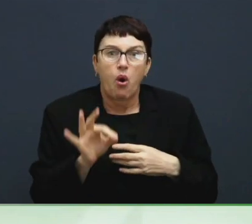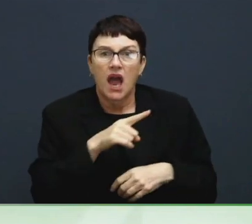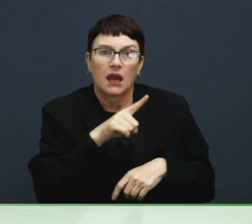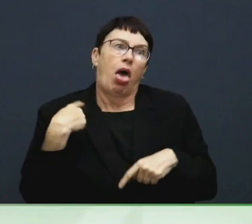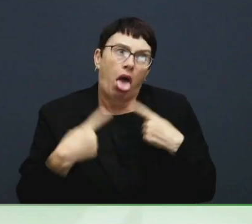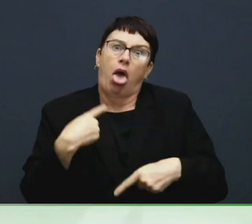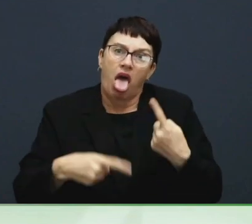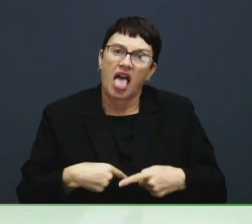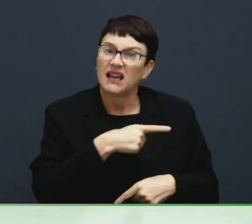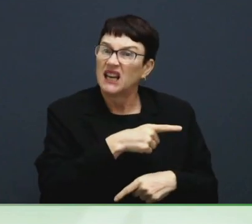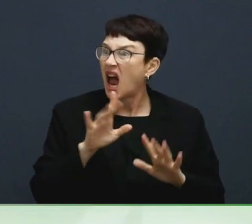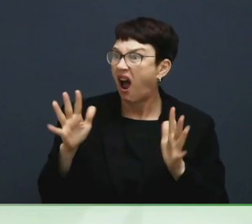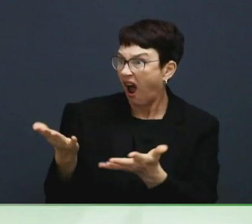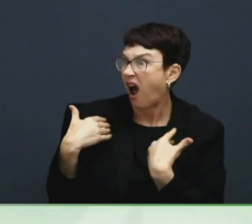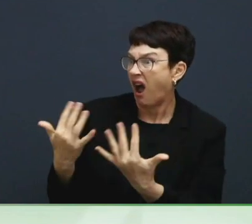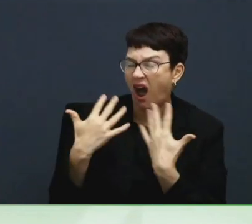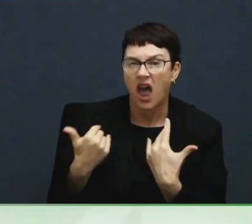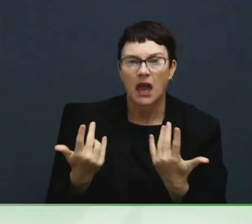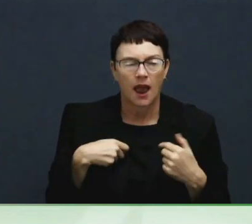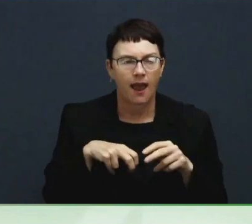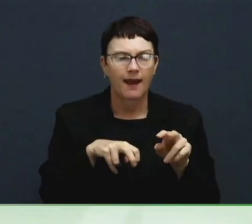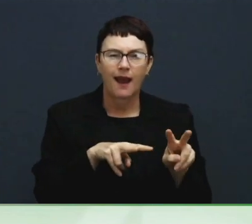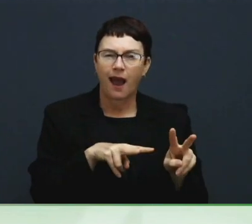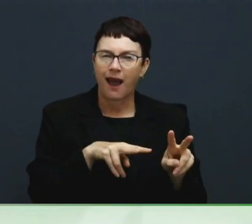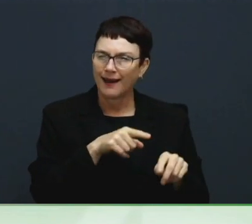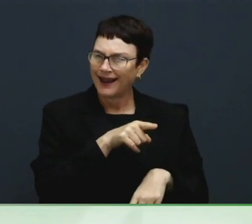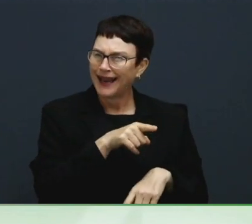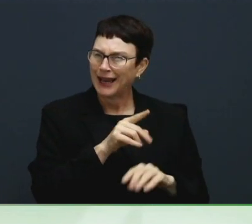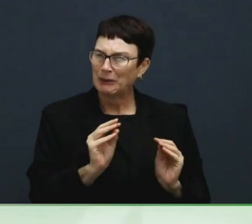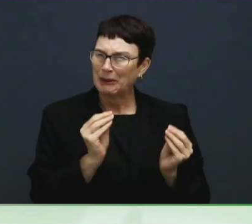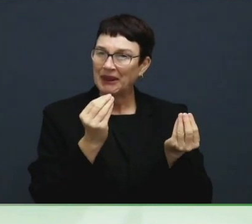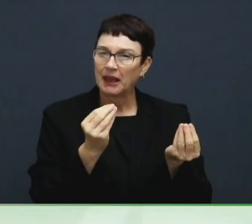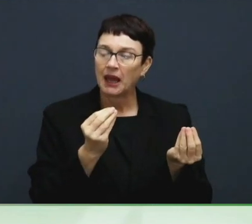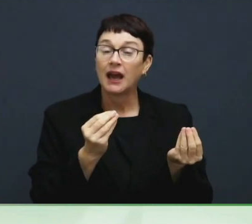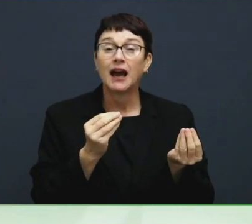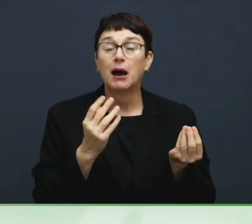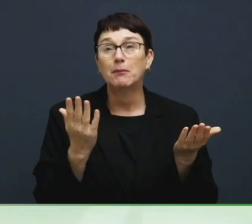and beyond the teenagers, it was the teachers who were the most,